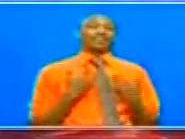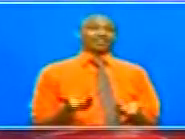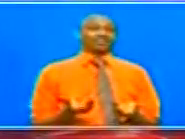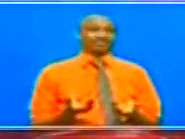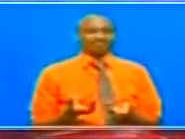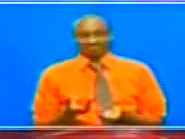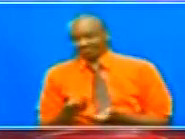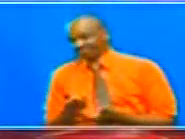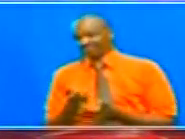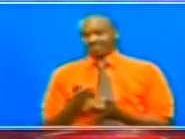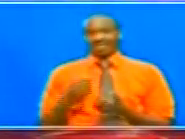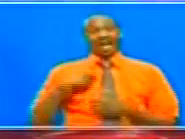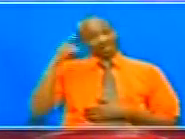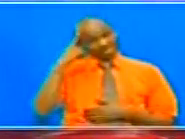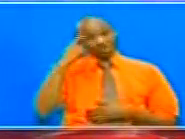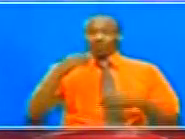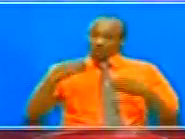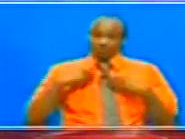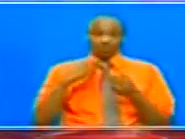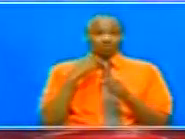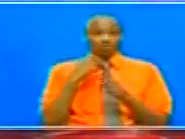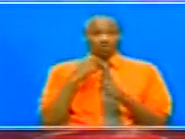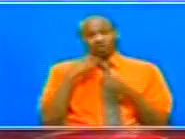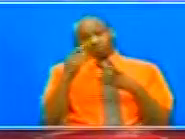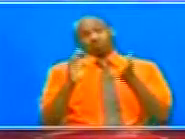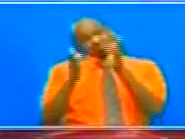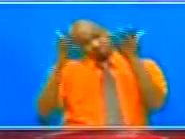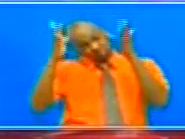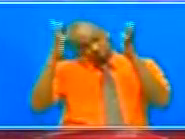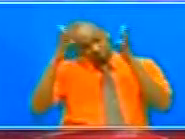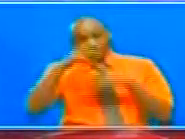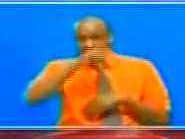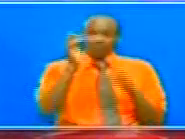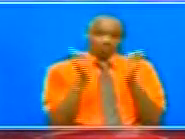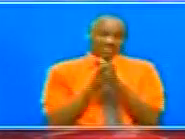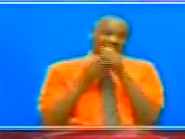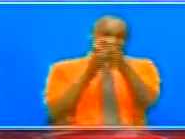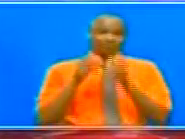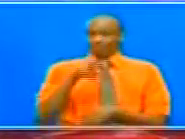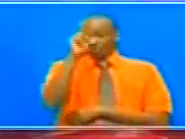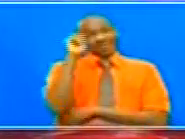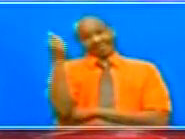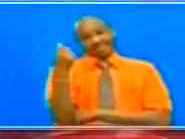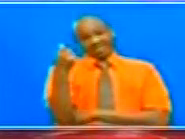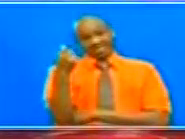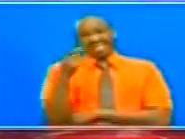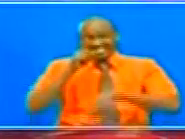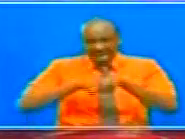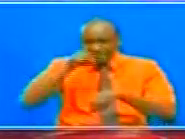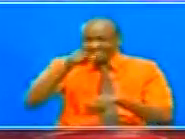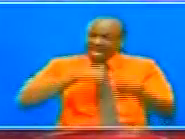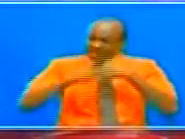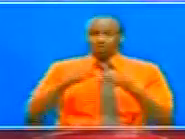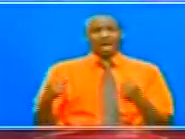interject. I think you need to give credit to, you know, Duale and the leaders from Northern Kenya. Immediately when this event in